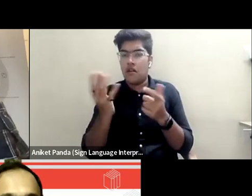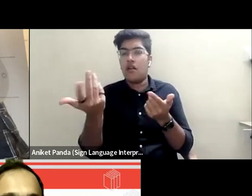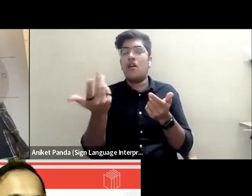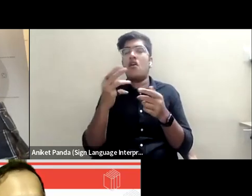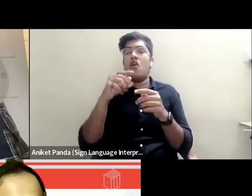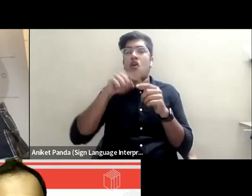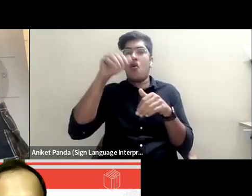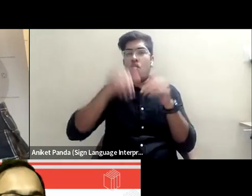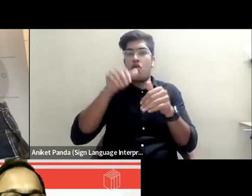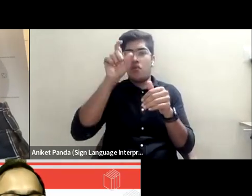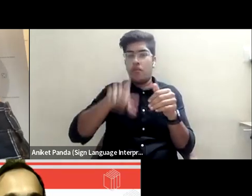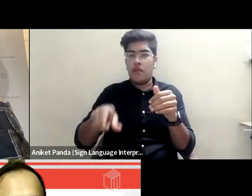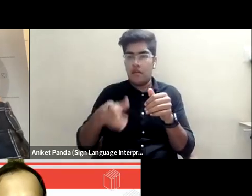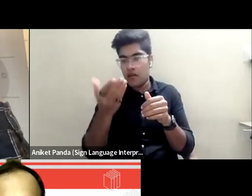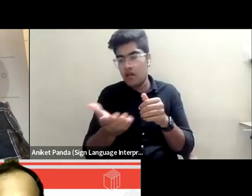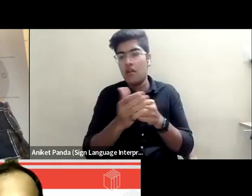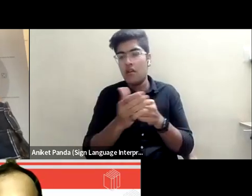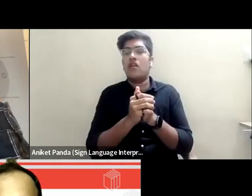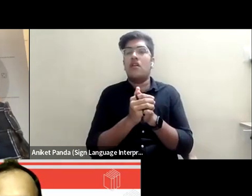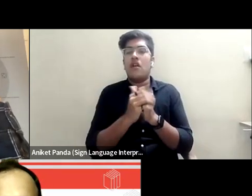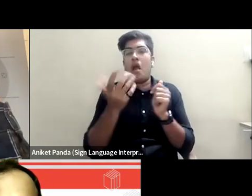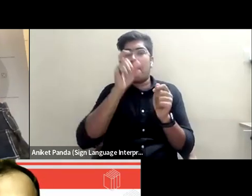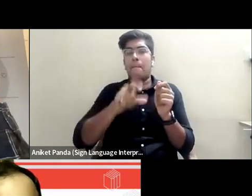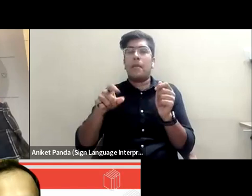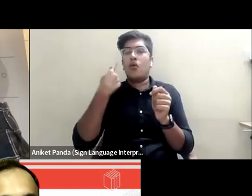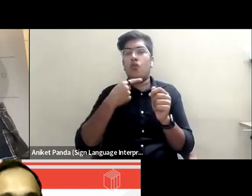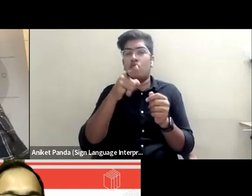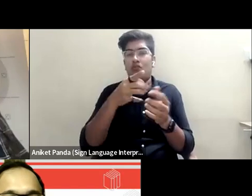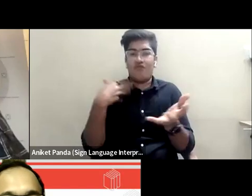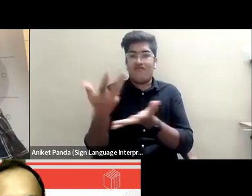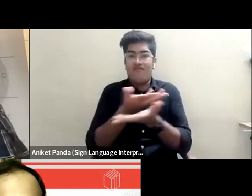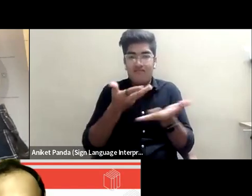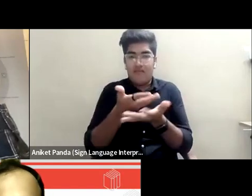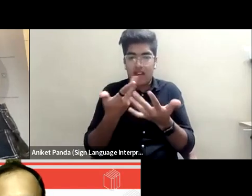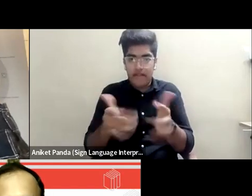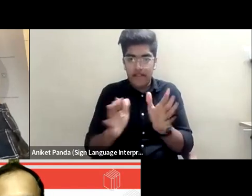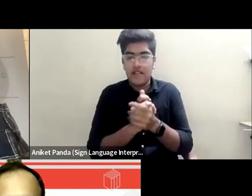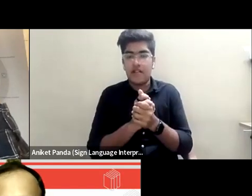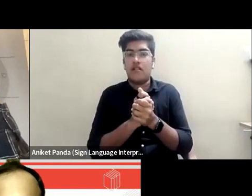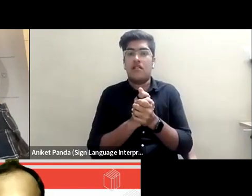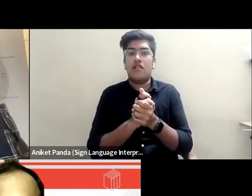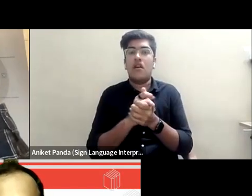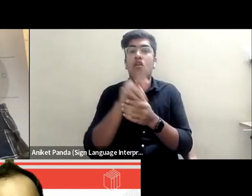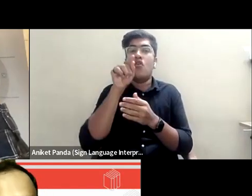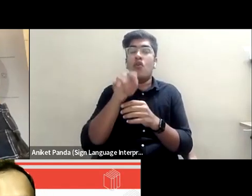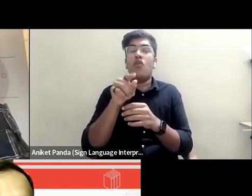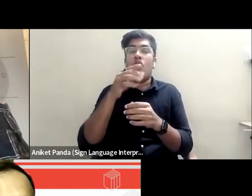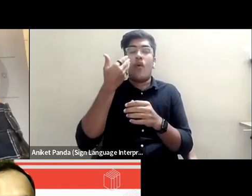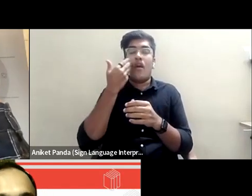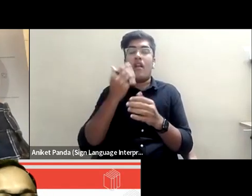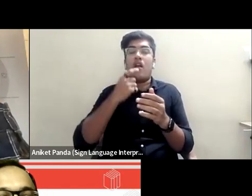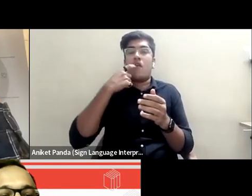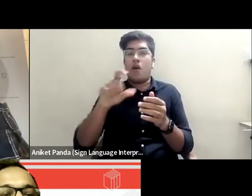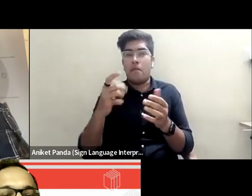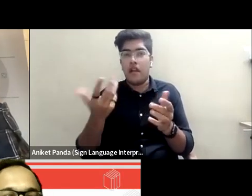voters, did they as people you would interact with, did they make their claims using the vocabulary of the Constitution? Or if not,